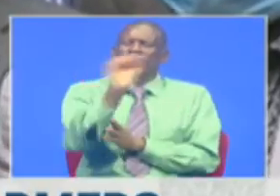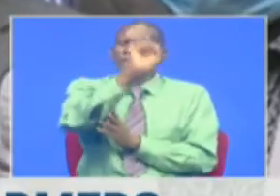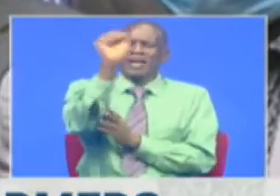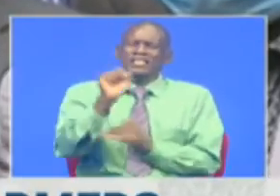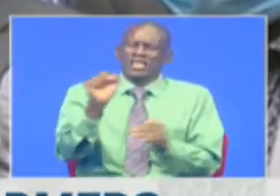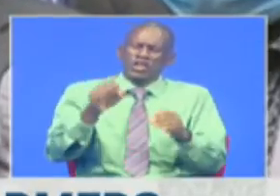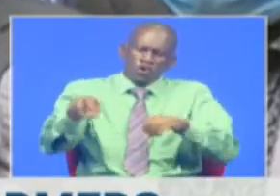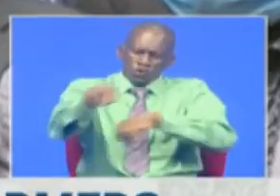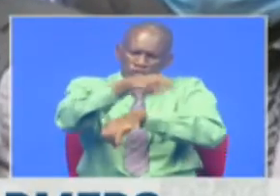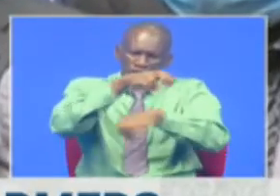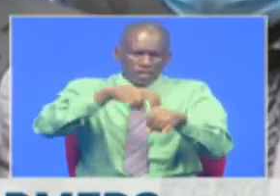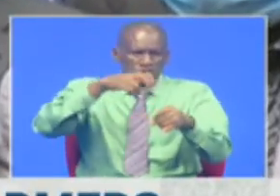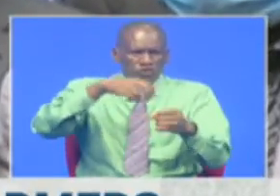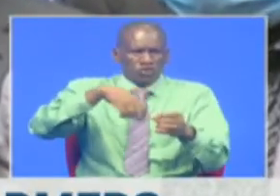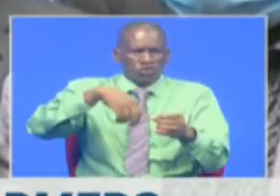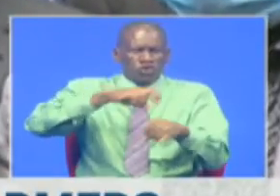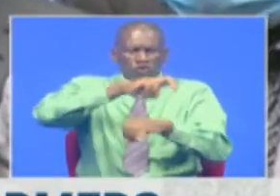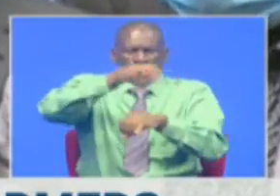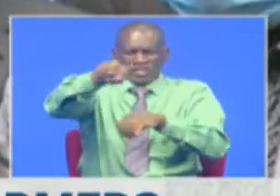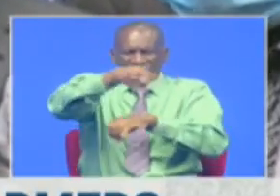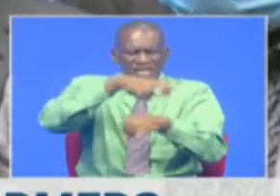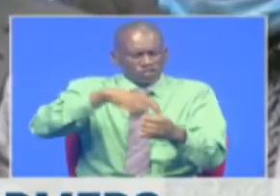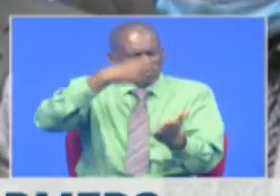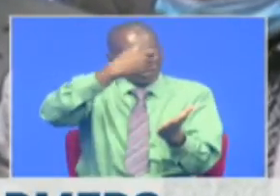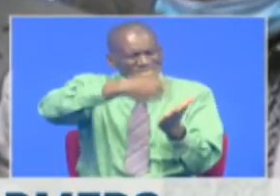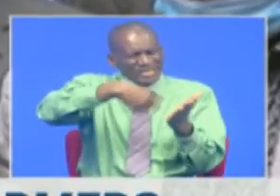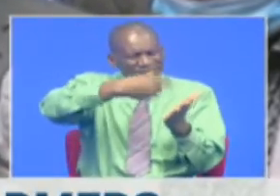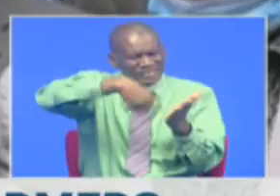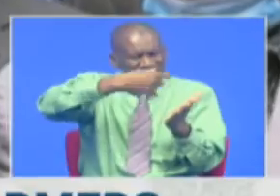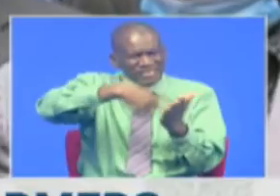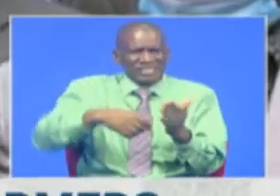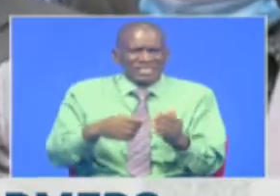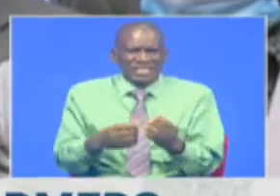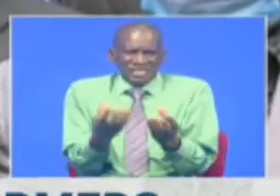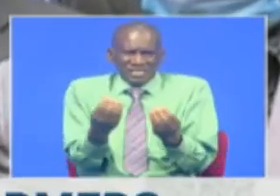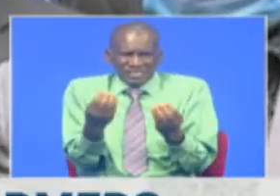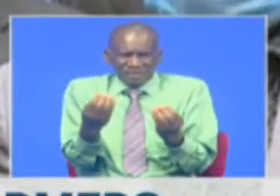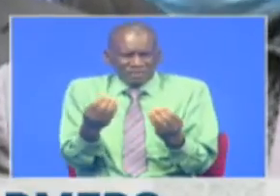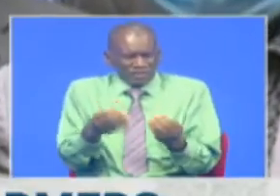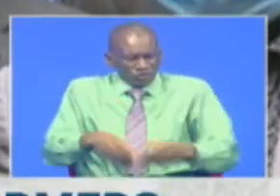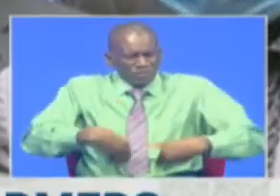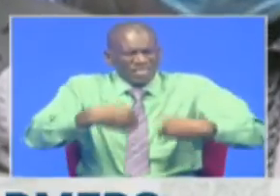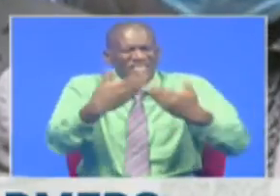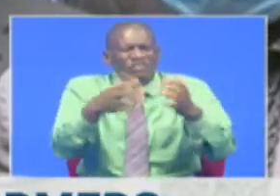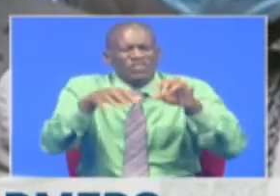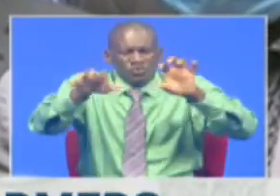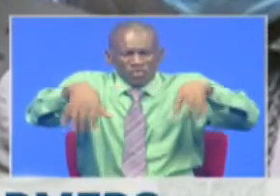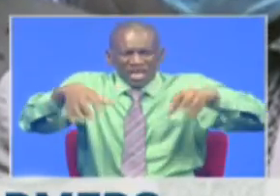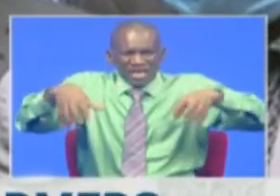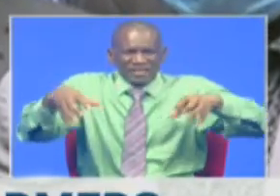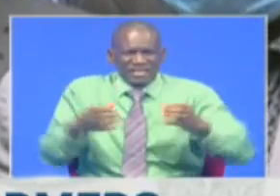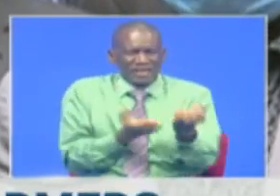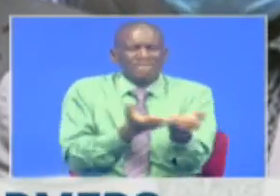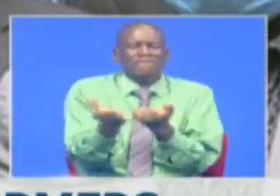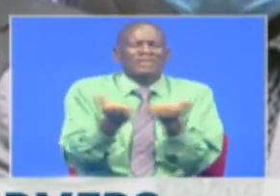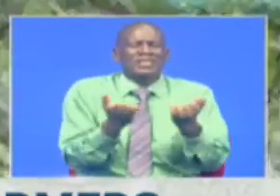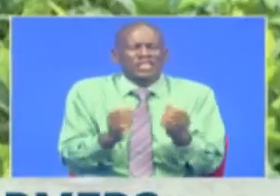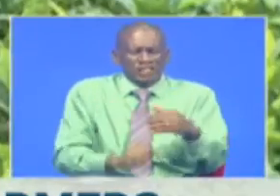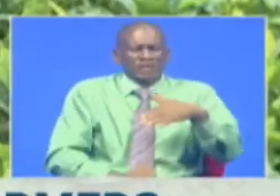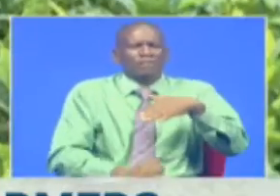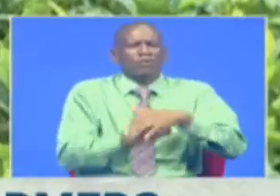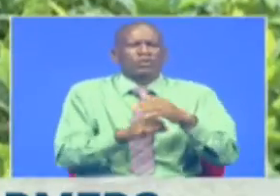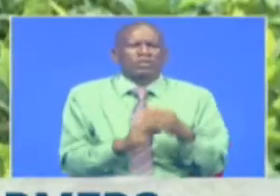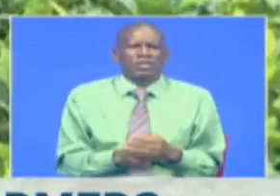the nationally raised revenue, singly dedicated to agricultural business stabilization.